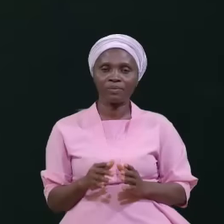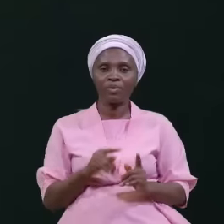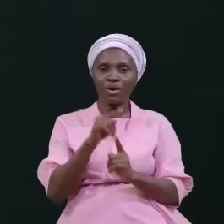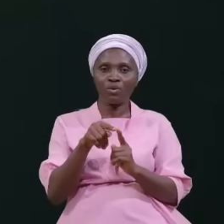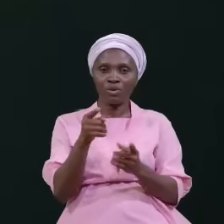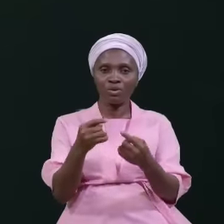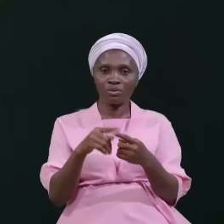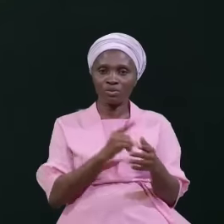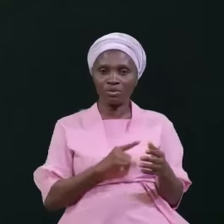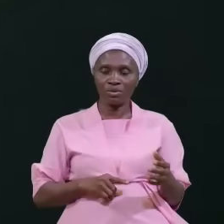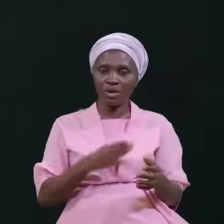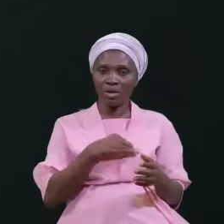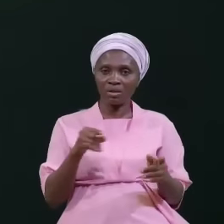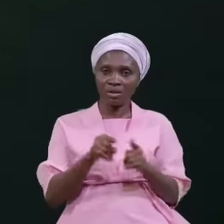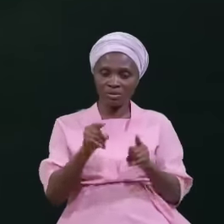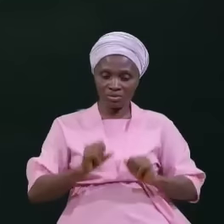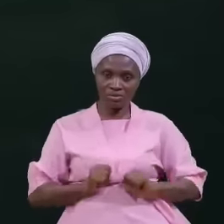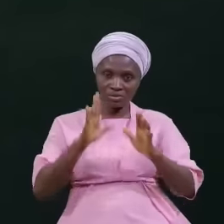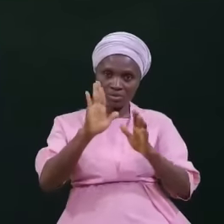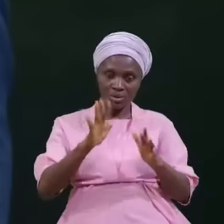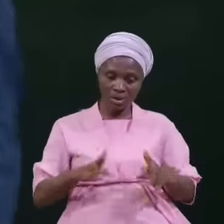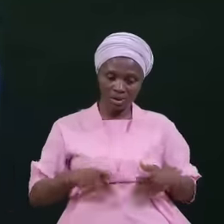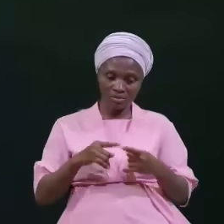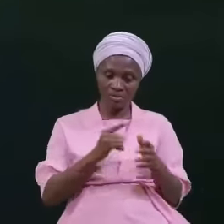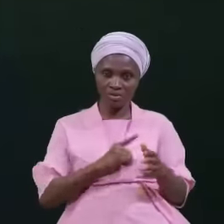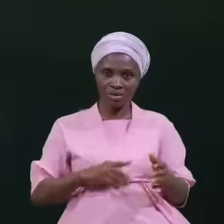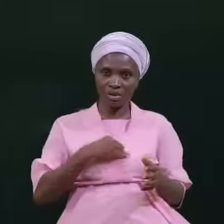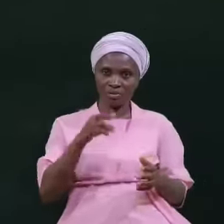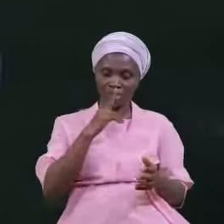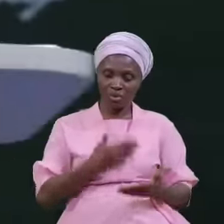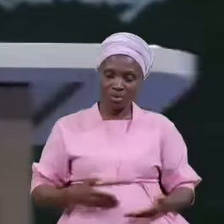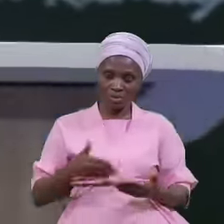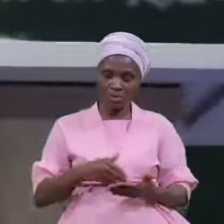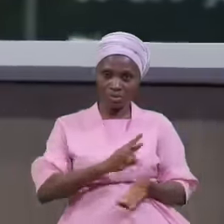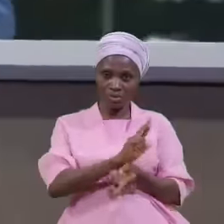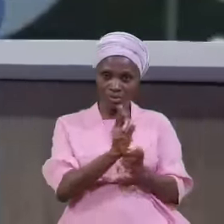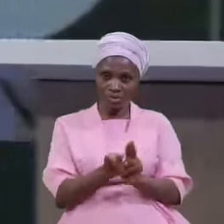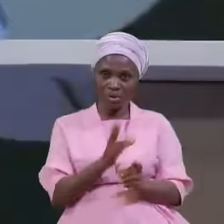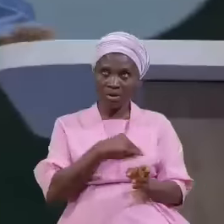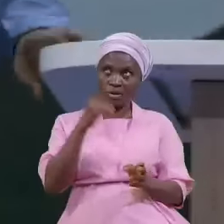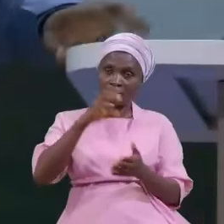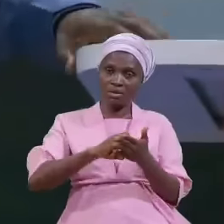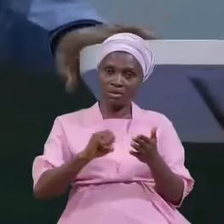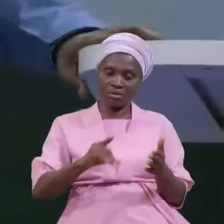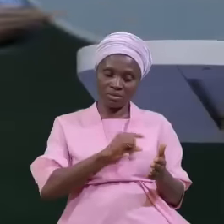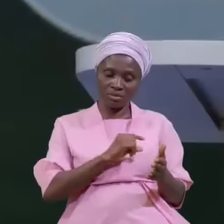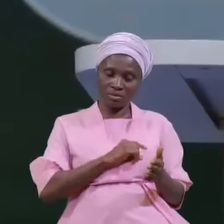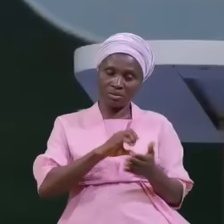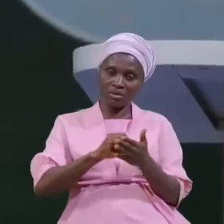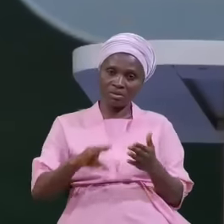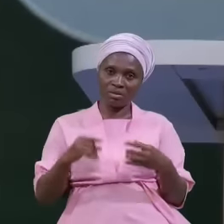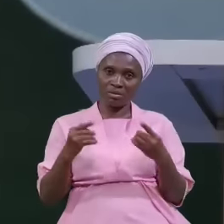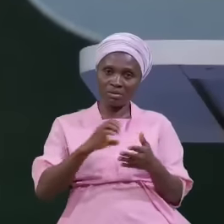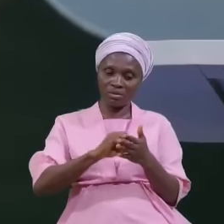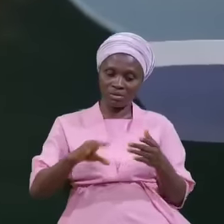the Lord and you're born again, and He removes guilt from you, He removes condemnation from you, and He forgives your